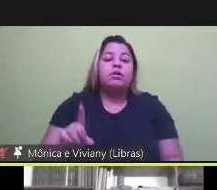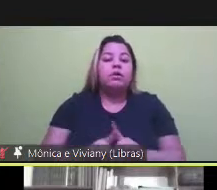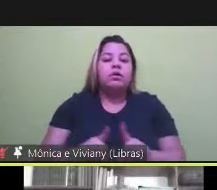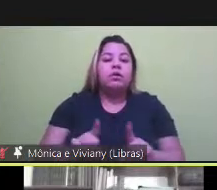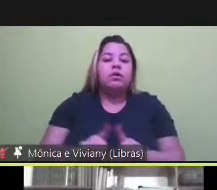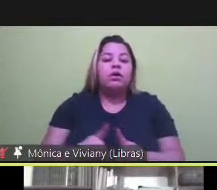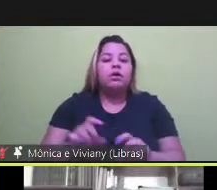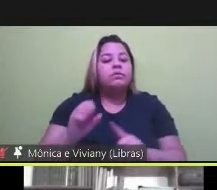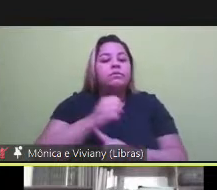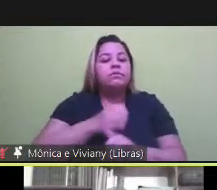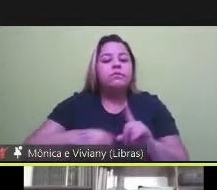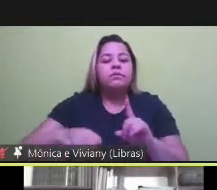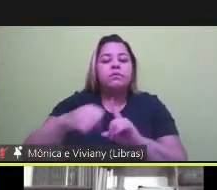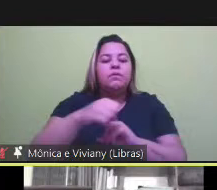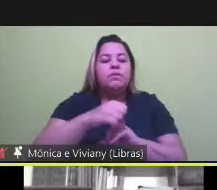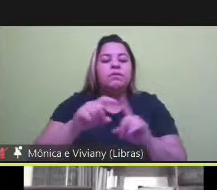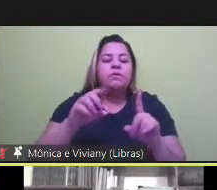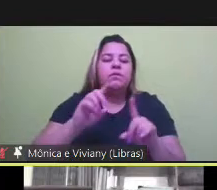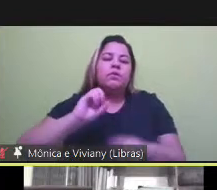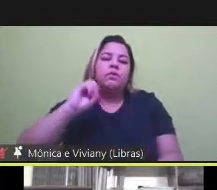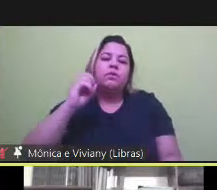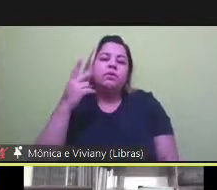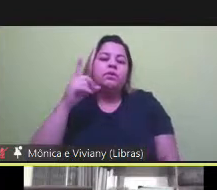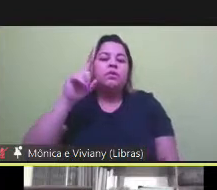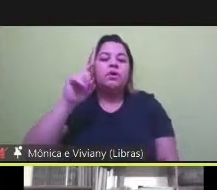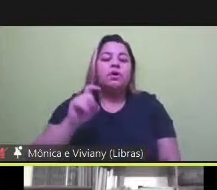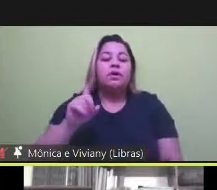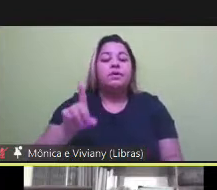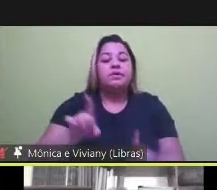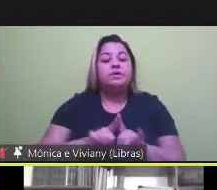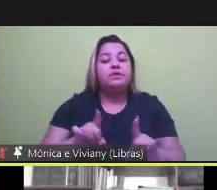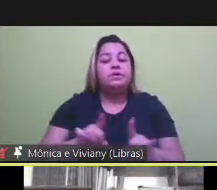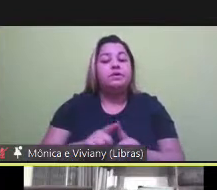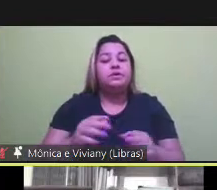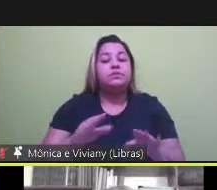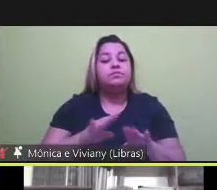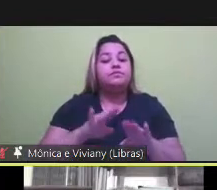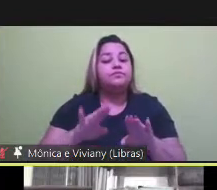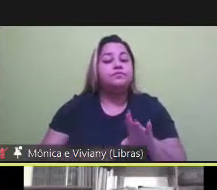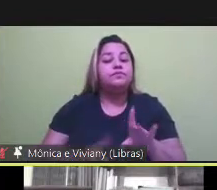determining aspects of social determinants in the health.